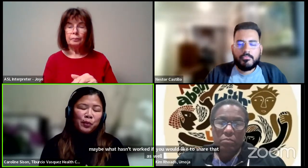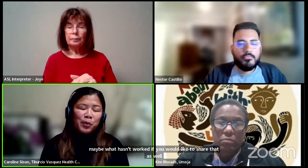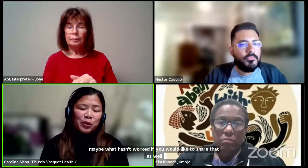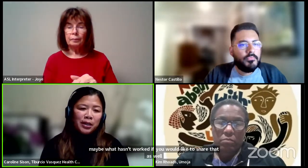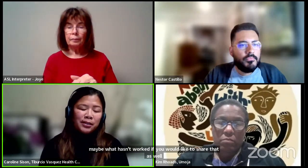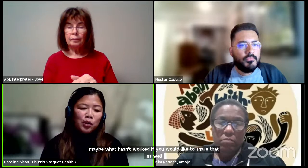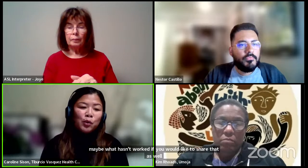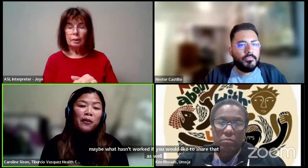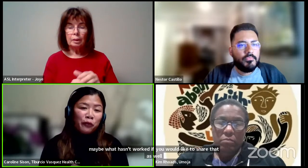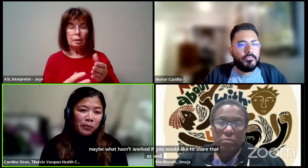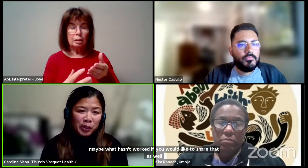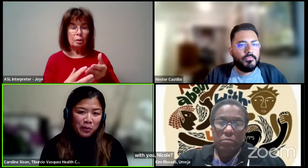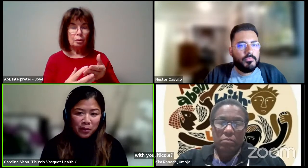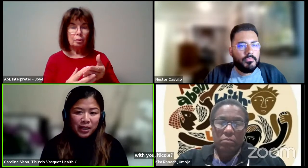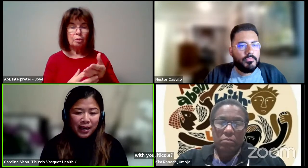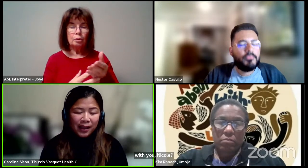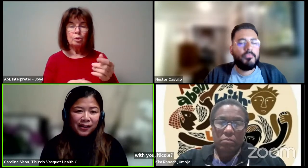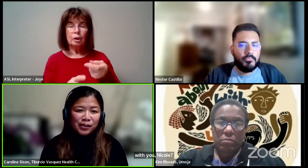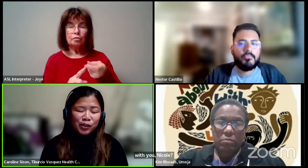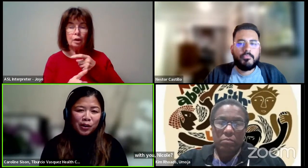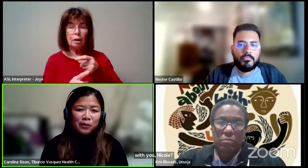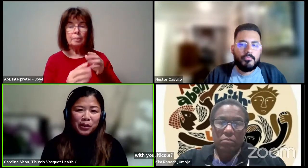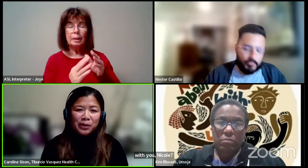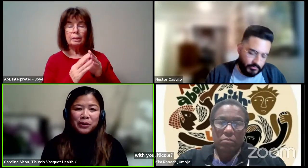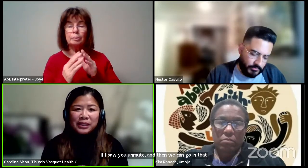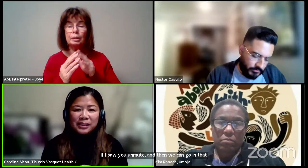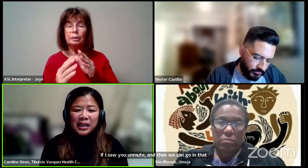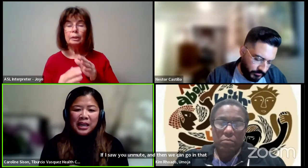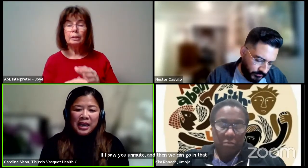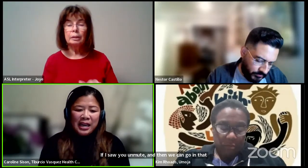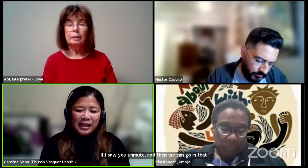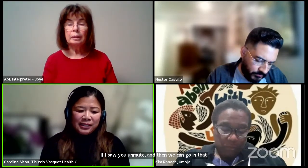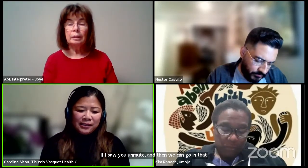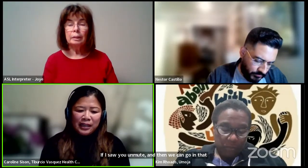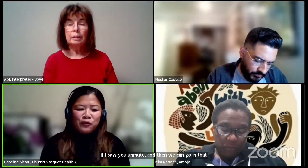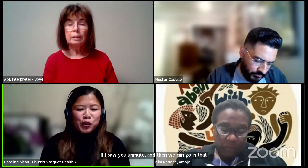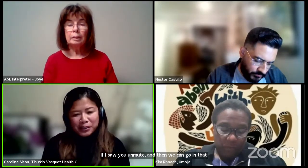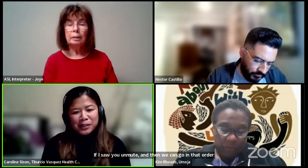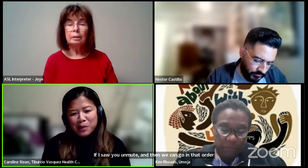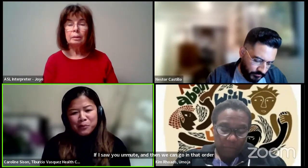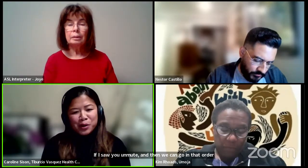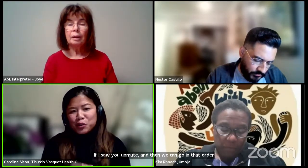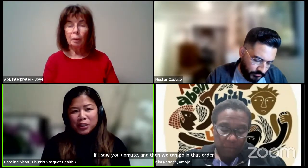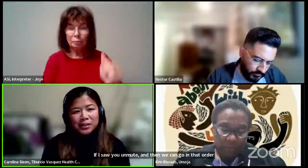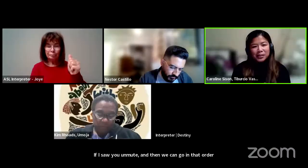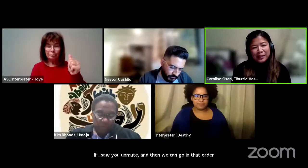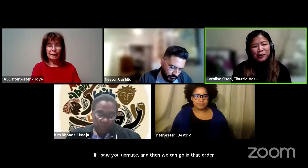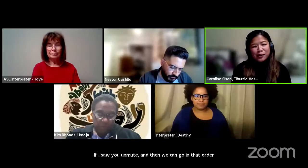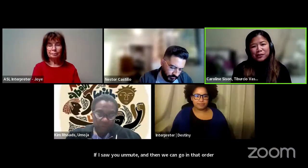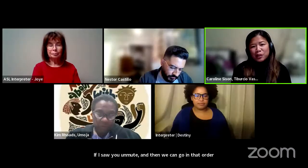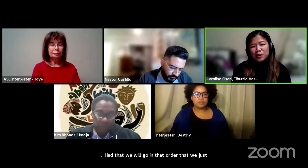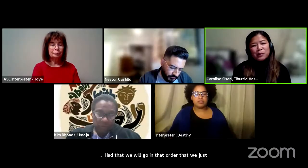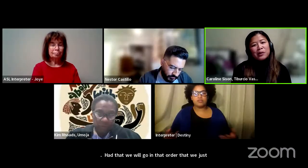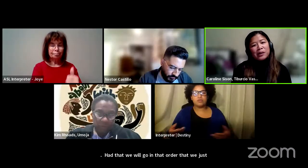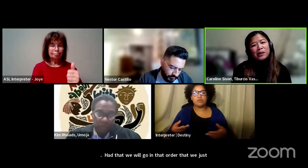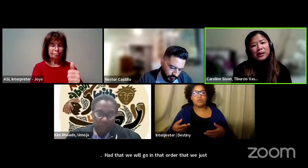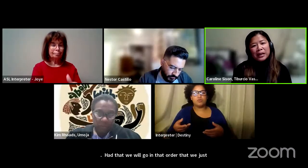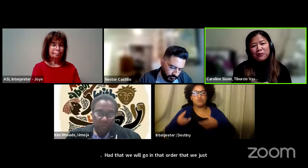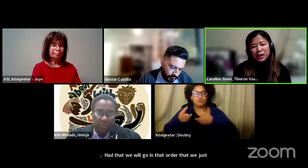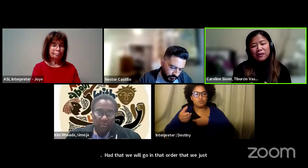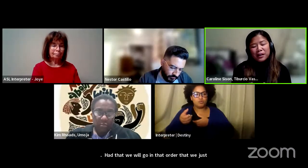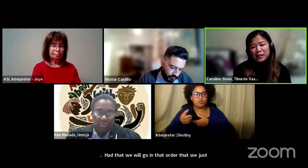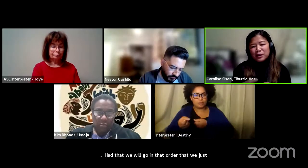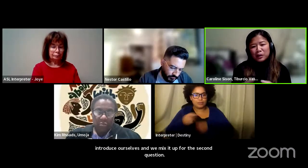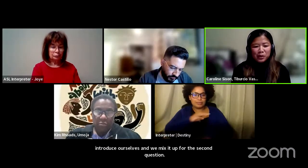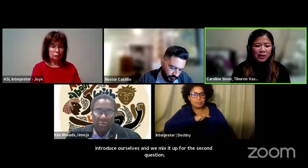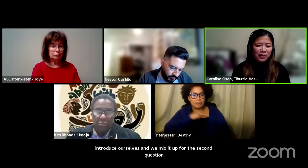through this team of promotoras who are from the community. And so, it's kind of trusted members, trusted leaders, who are